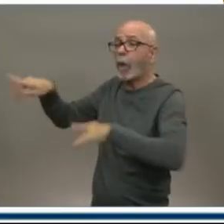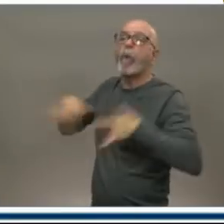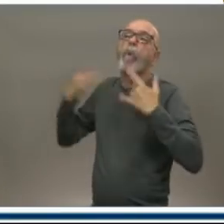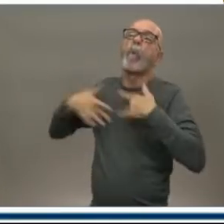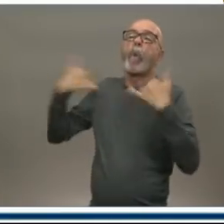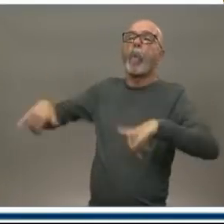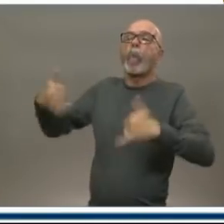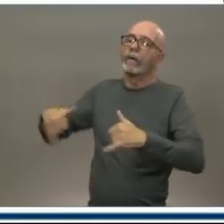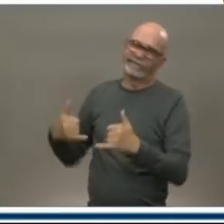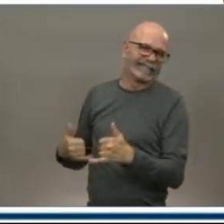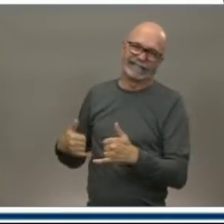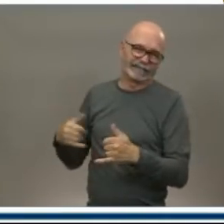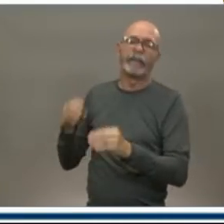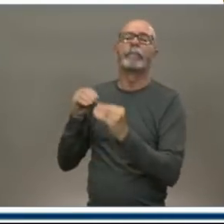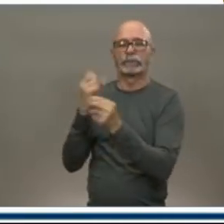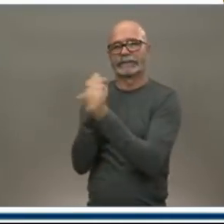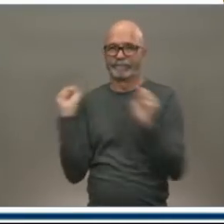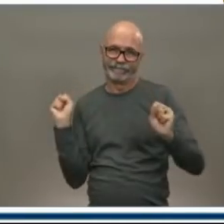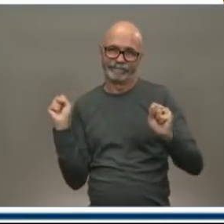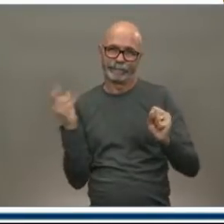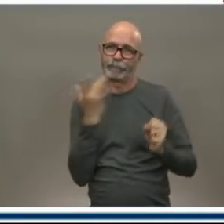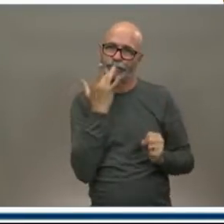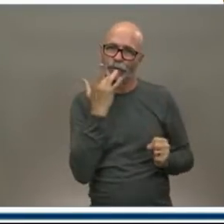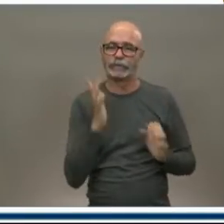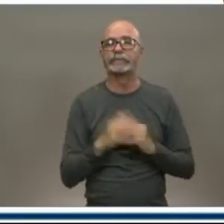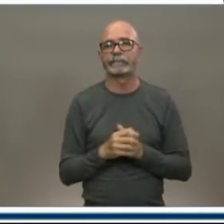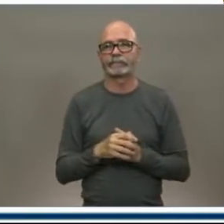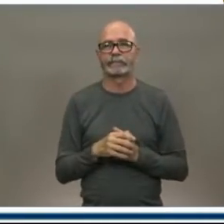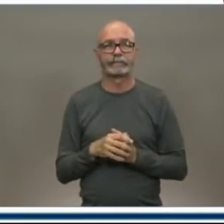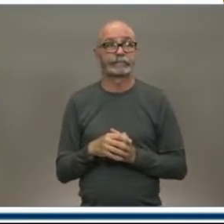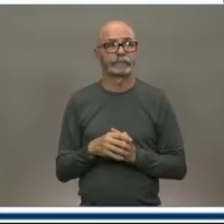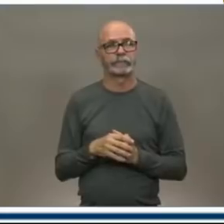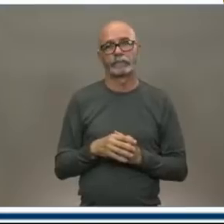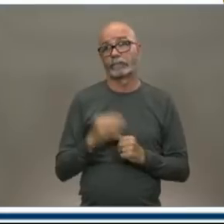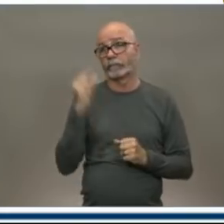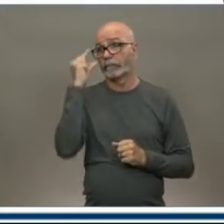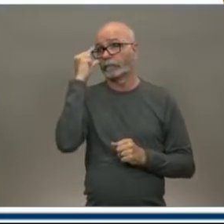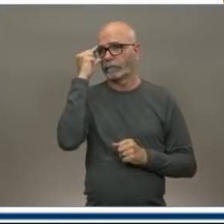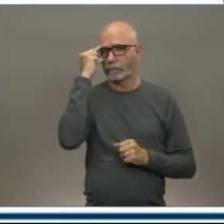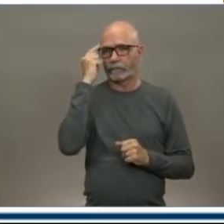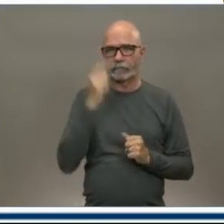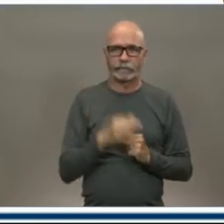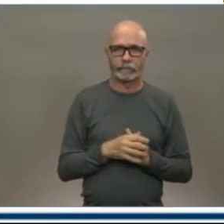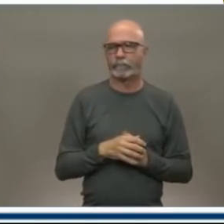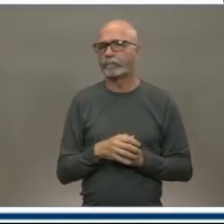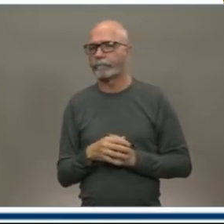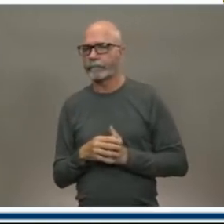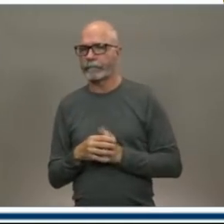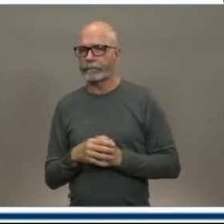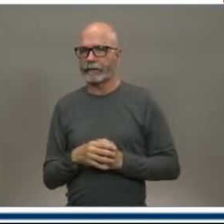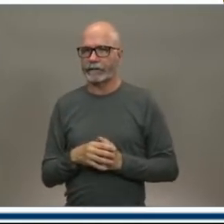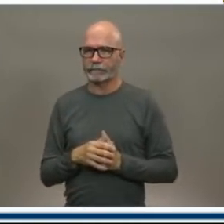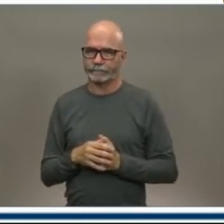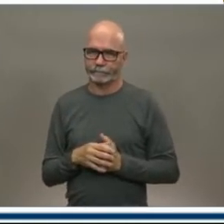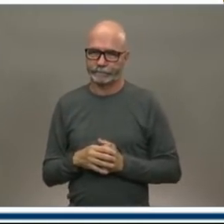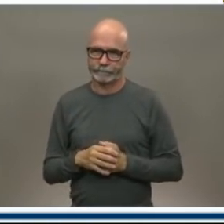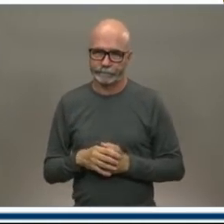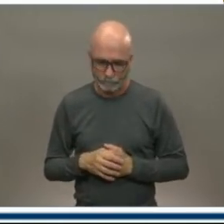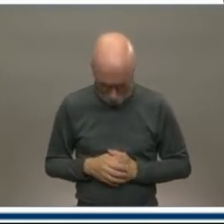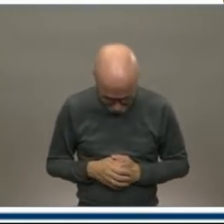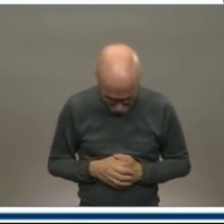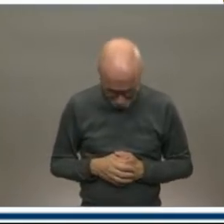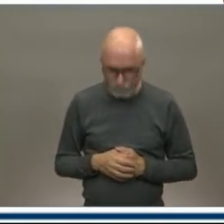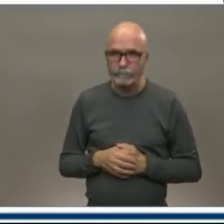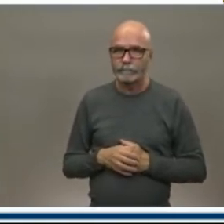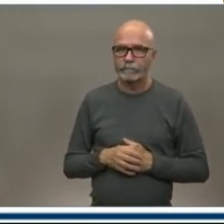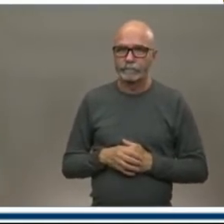we're not talking about pickup games of a group of guys who want to play a basketball game. We're talking about only